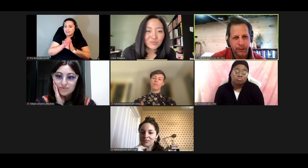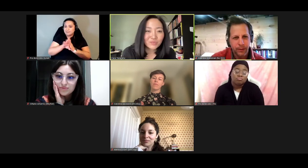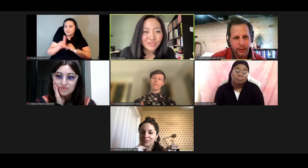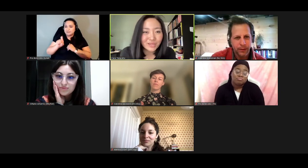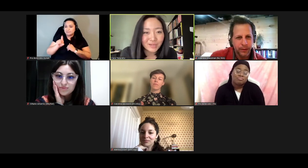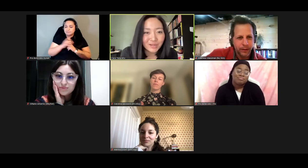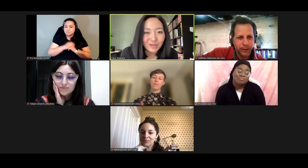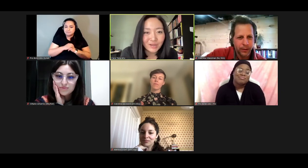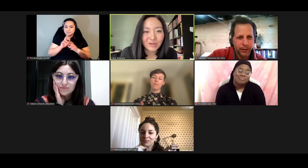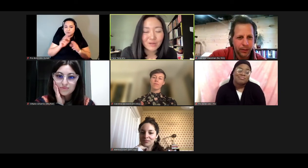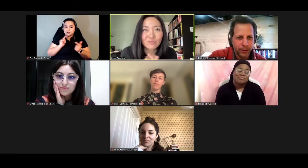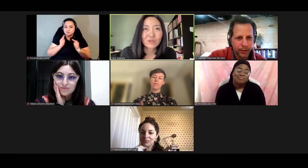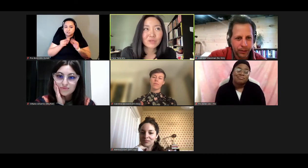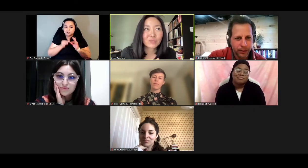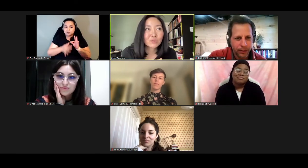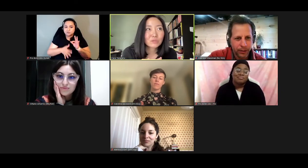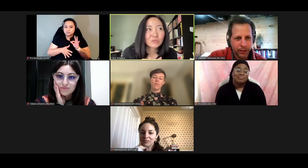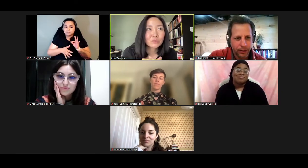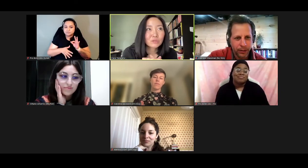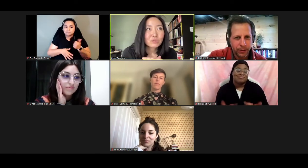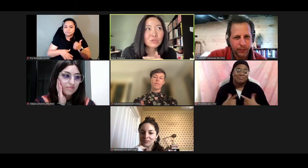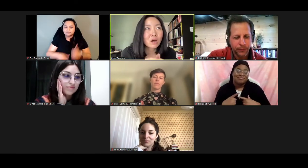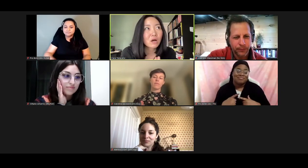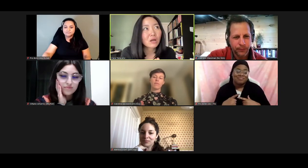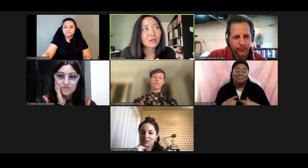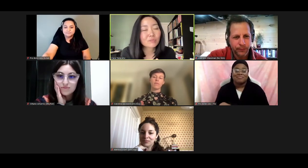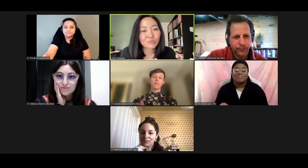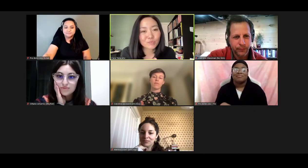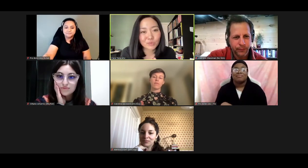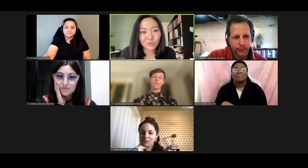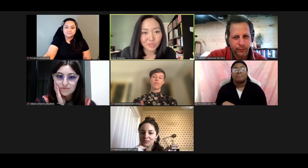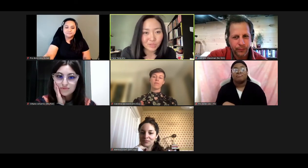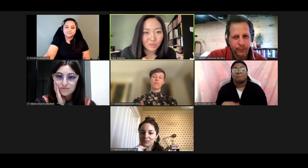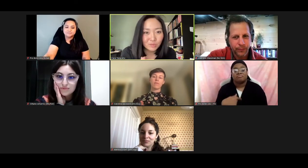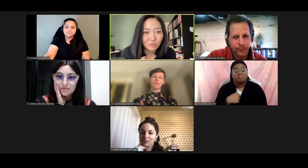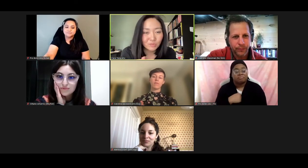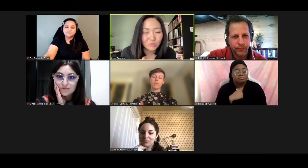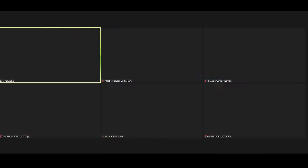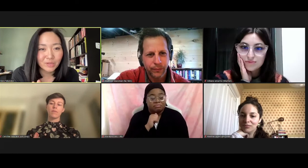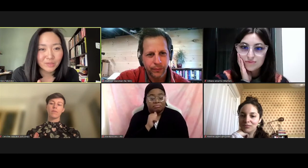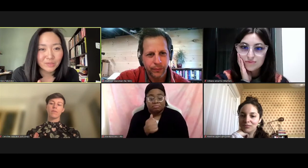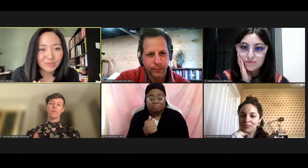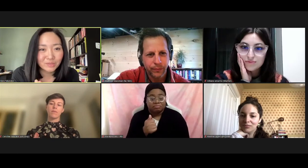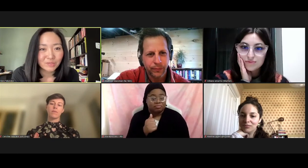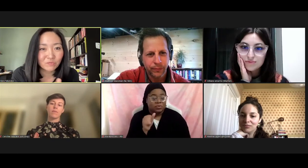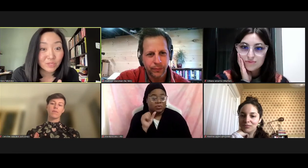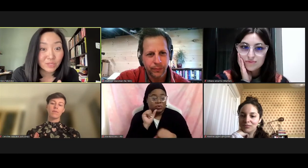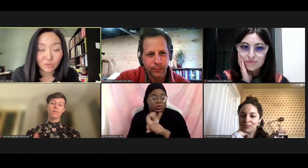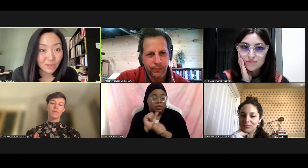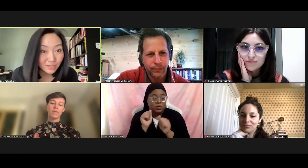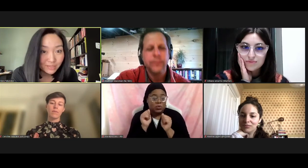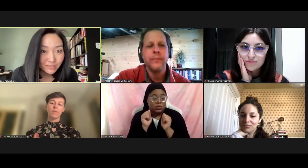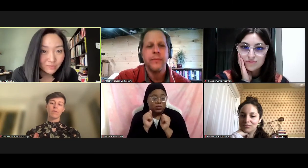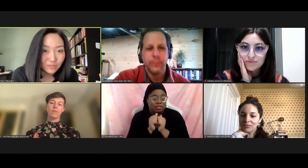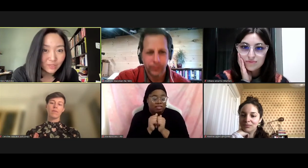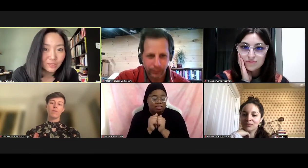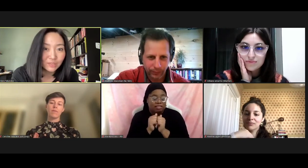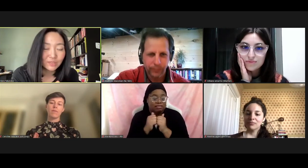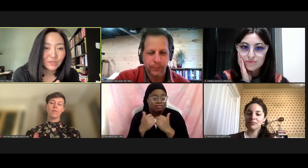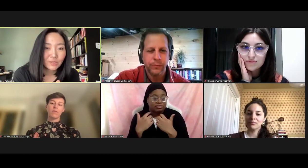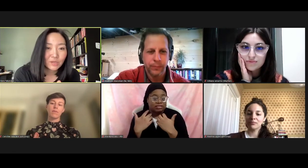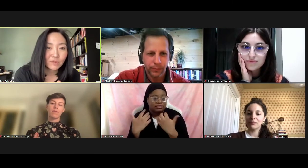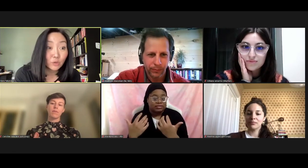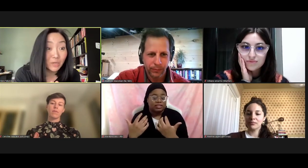I have to say that I have not been working with the symphony or any